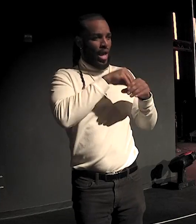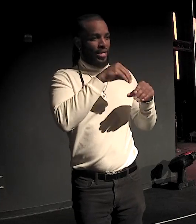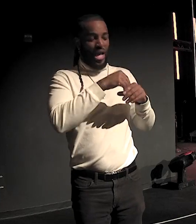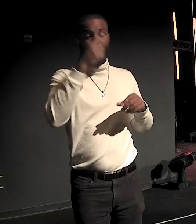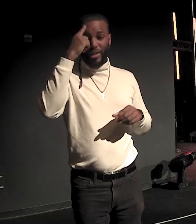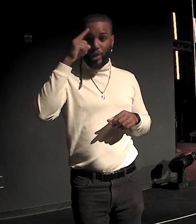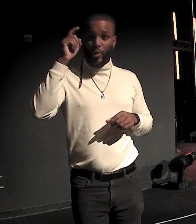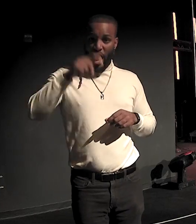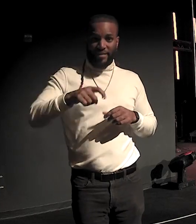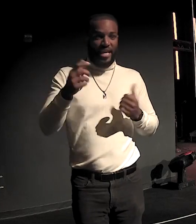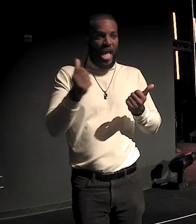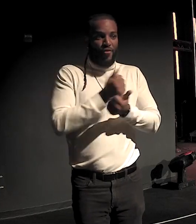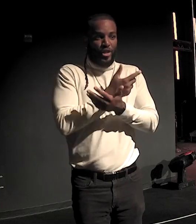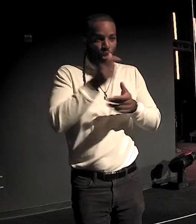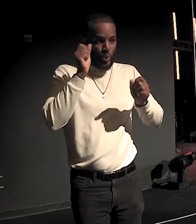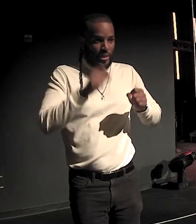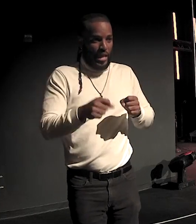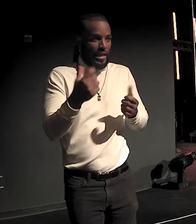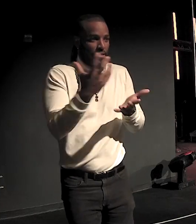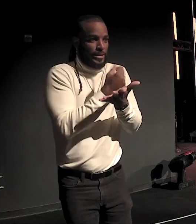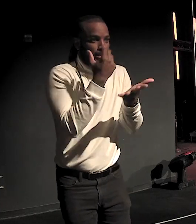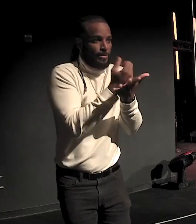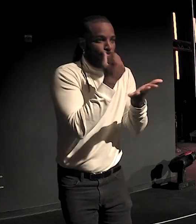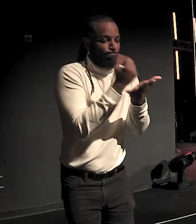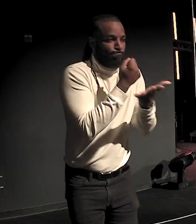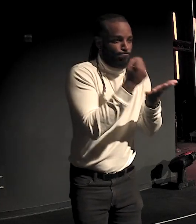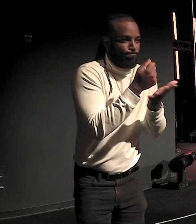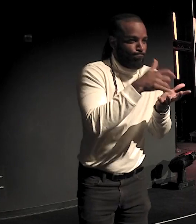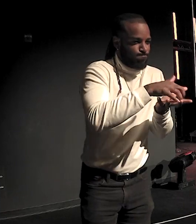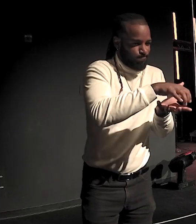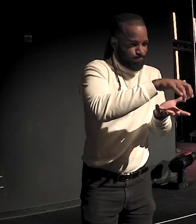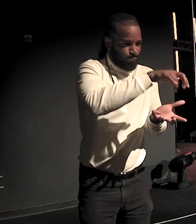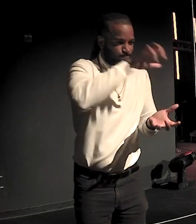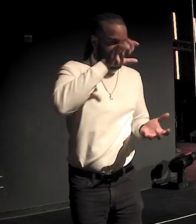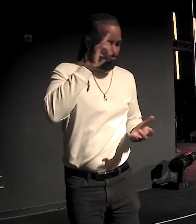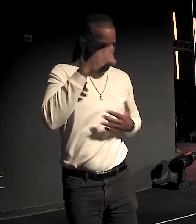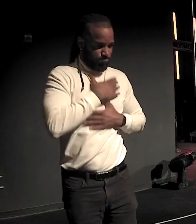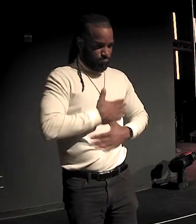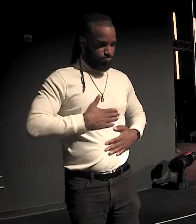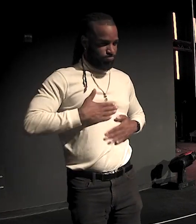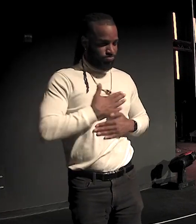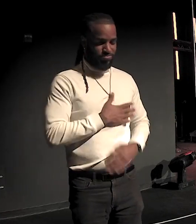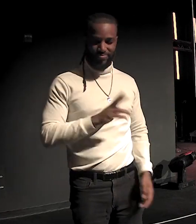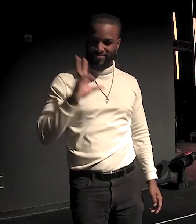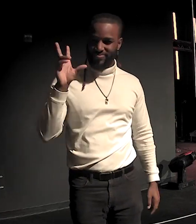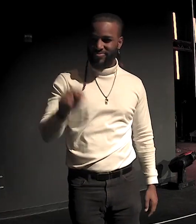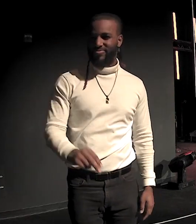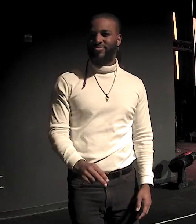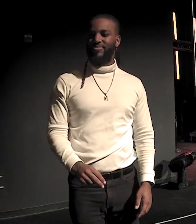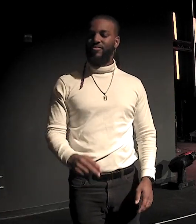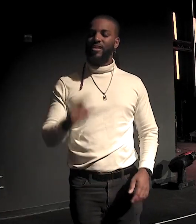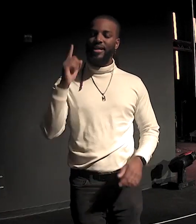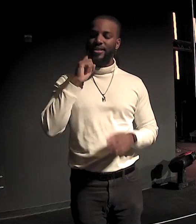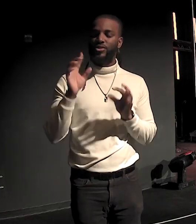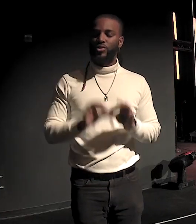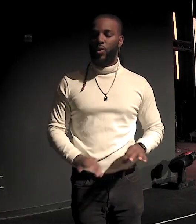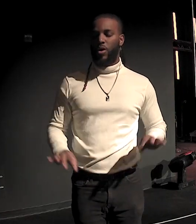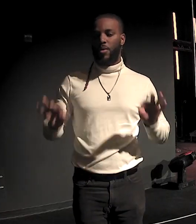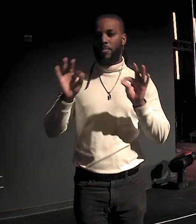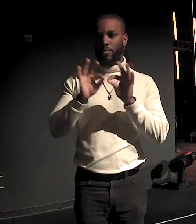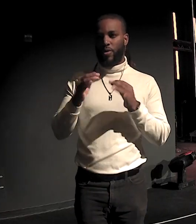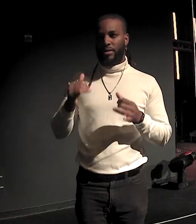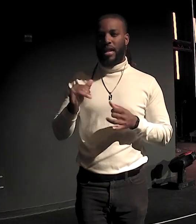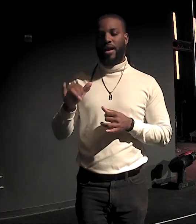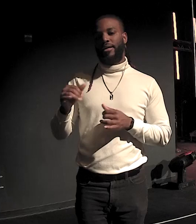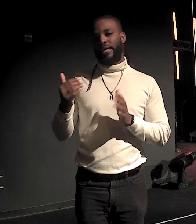get everything you can for your source of life, security, and joy. And I think it's so important in this season. Again,